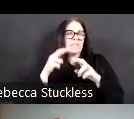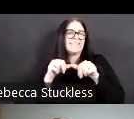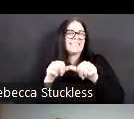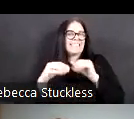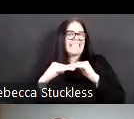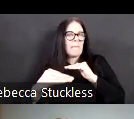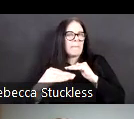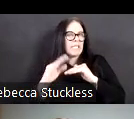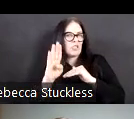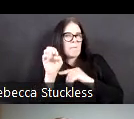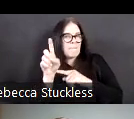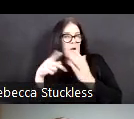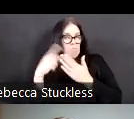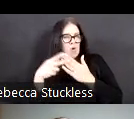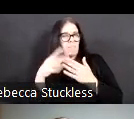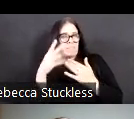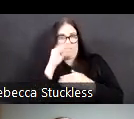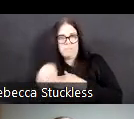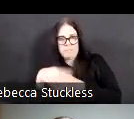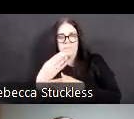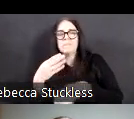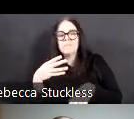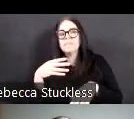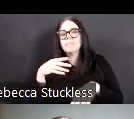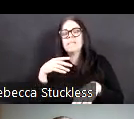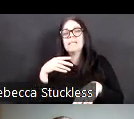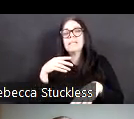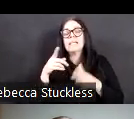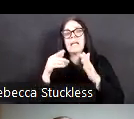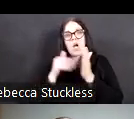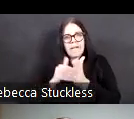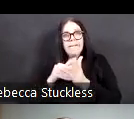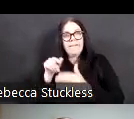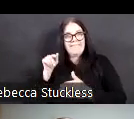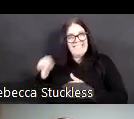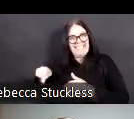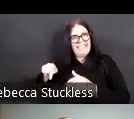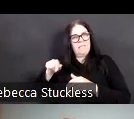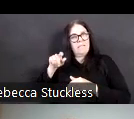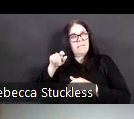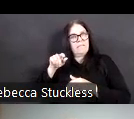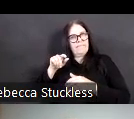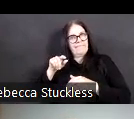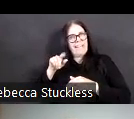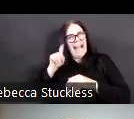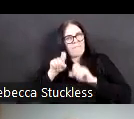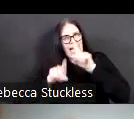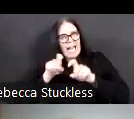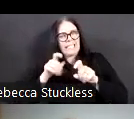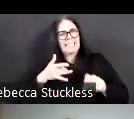we had to ask a lot of those potentially sensitive questions, and questions that we